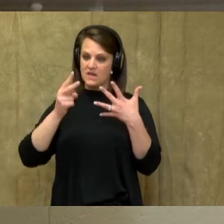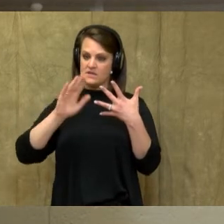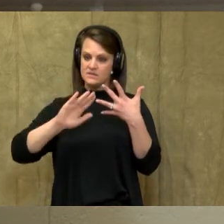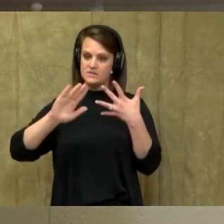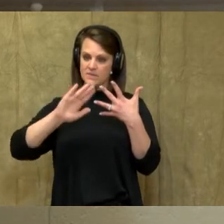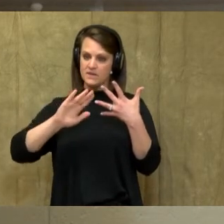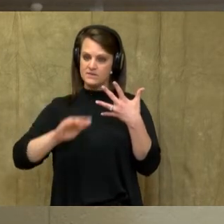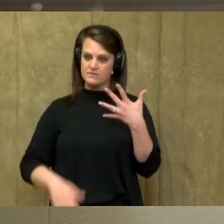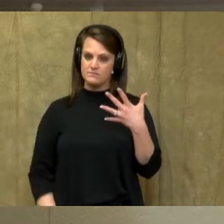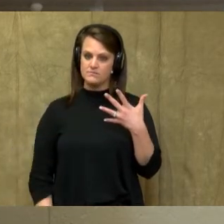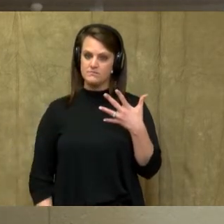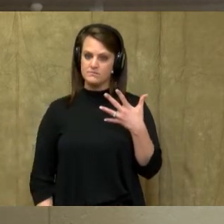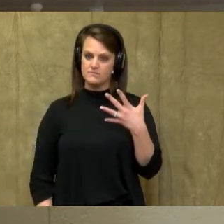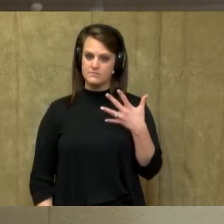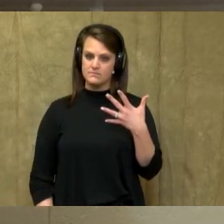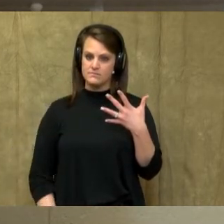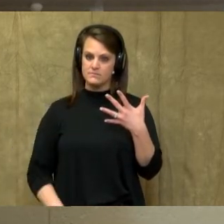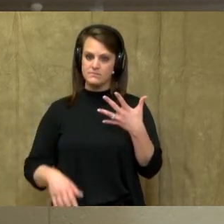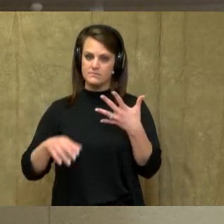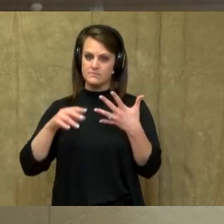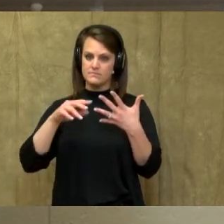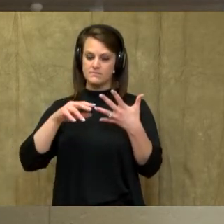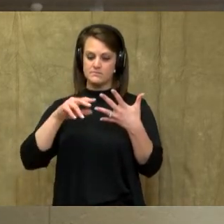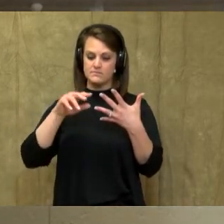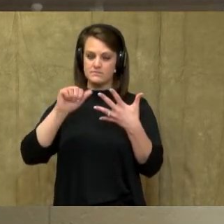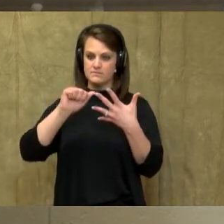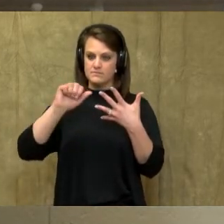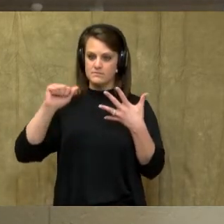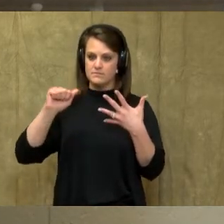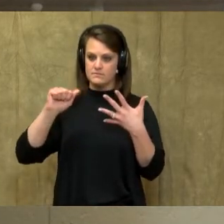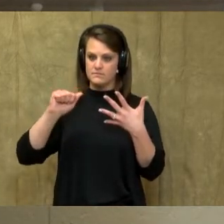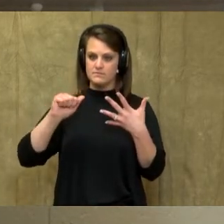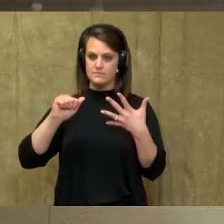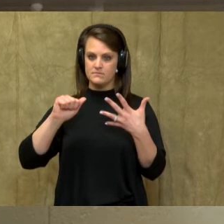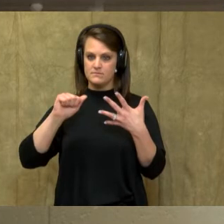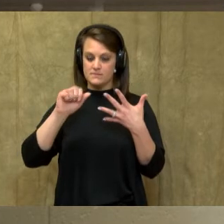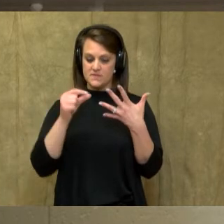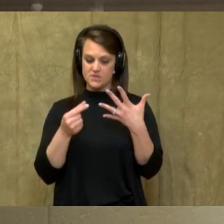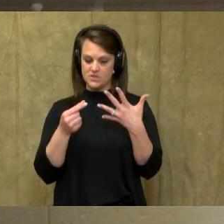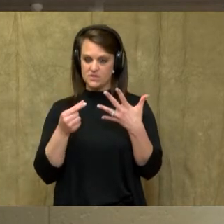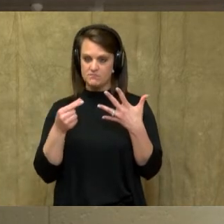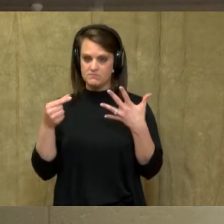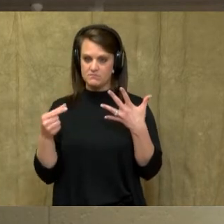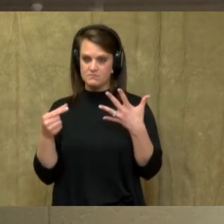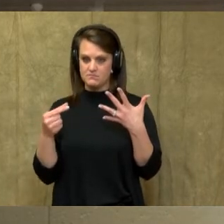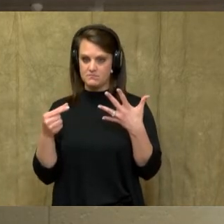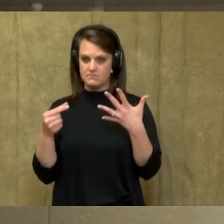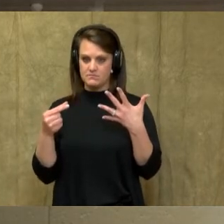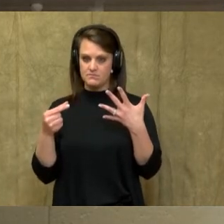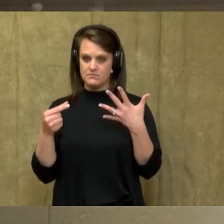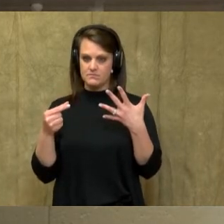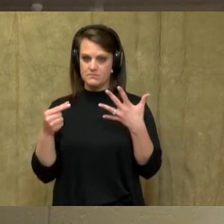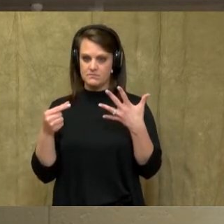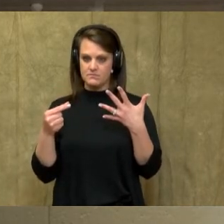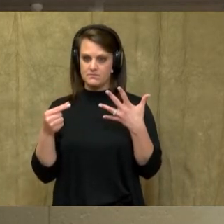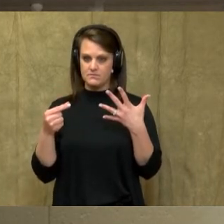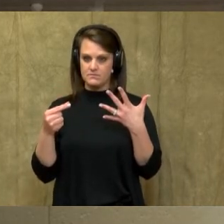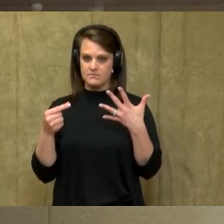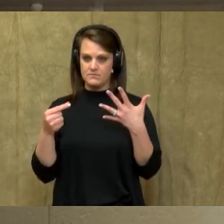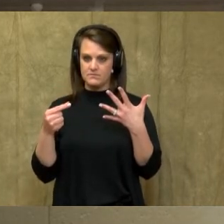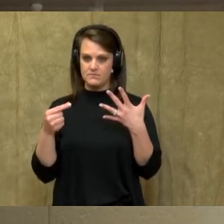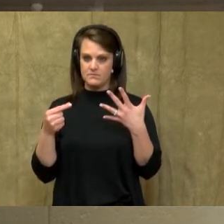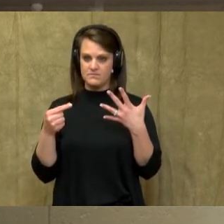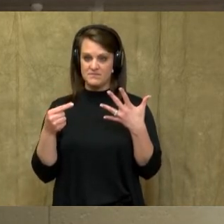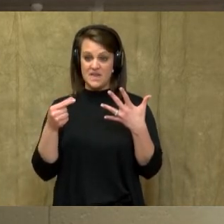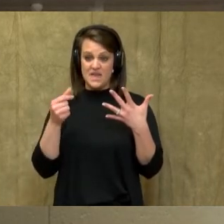from the bottom. So after that, we have two A's. We return to G, G, and now we have a pitch